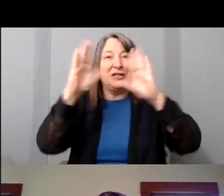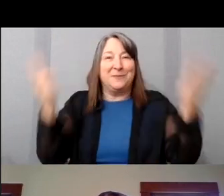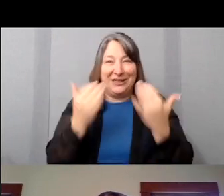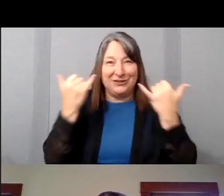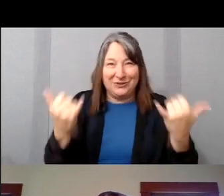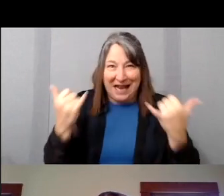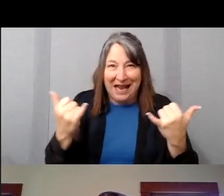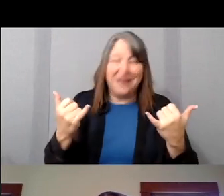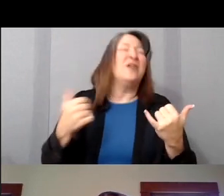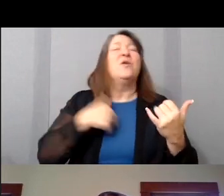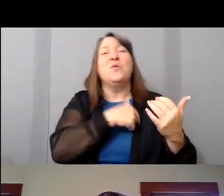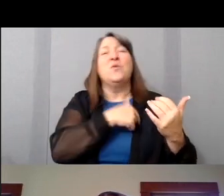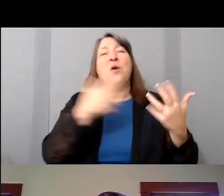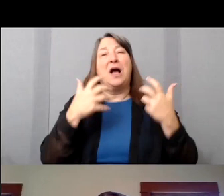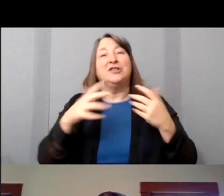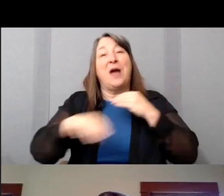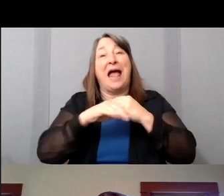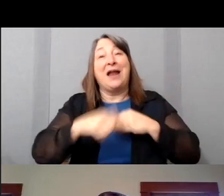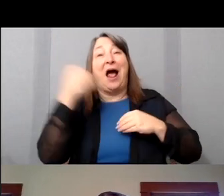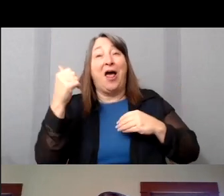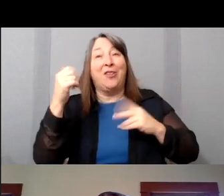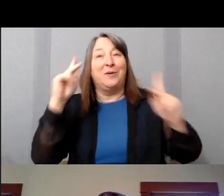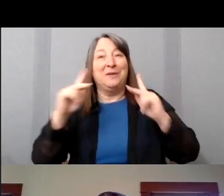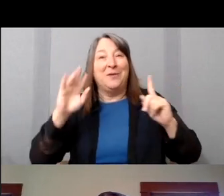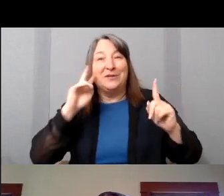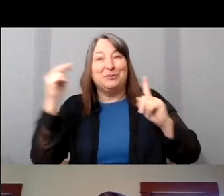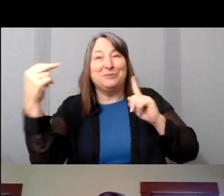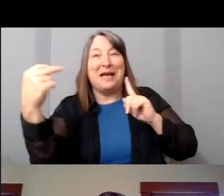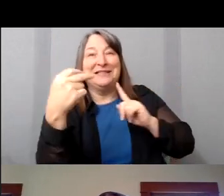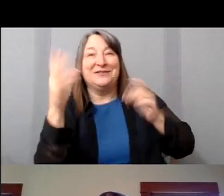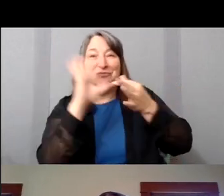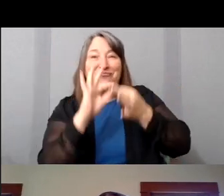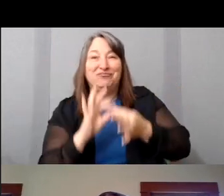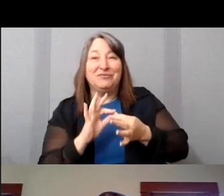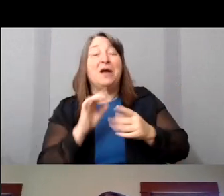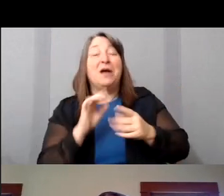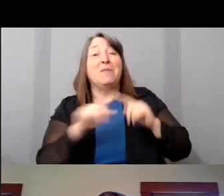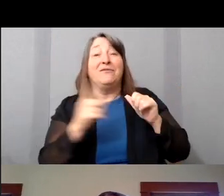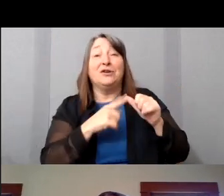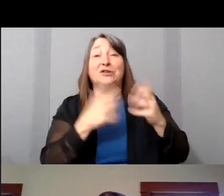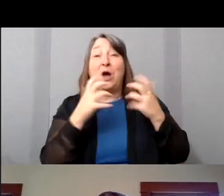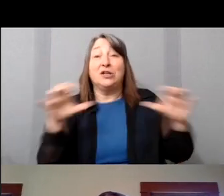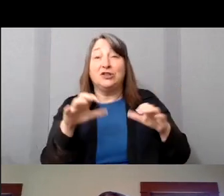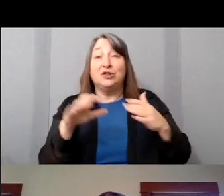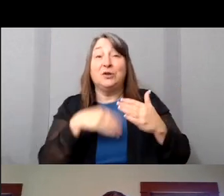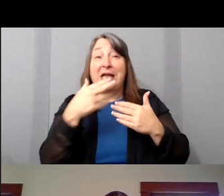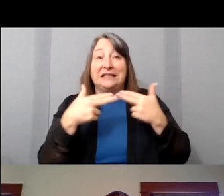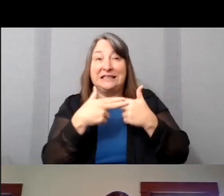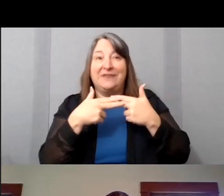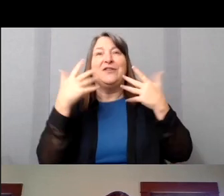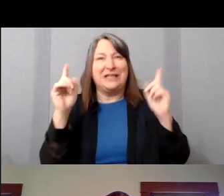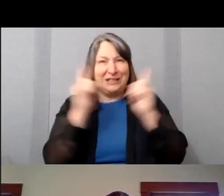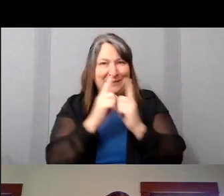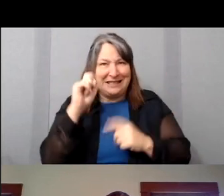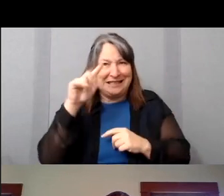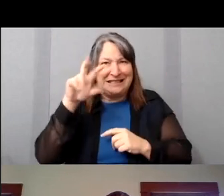other perspectives, and we're also going to answer your questions. But to do that, what I'd like to do is go to the next slide. You all met Steve, and